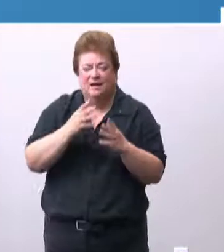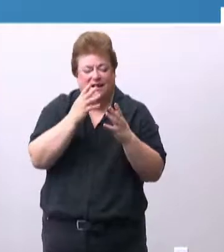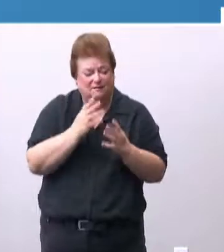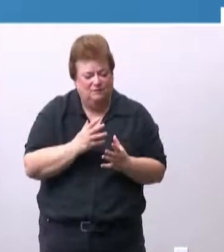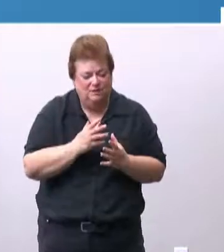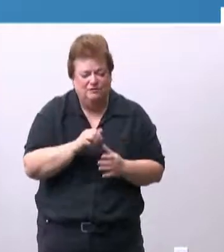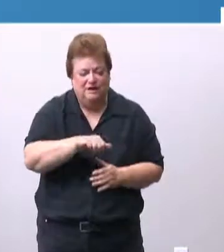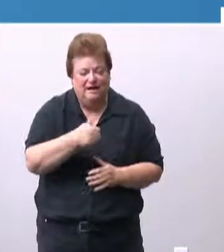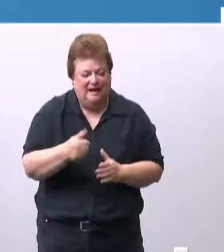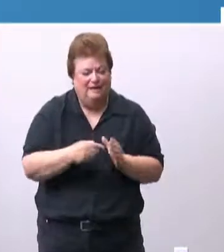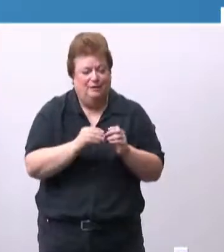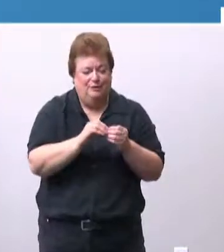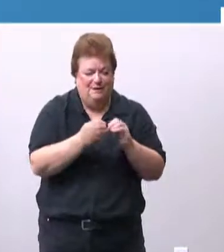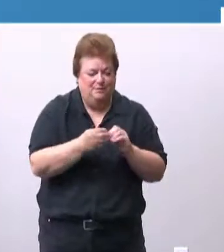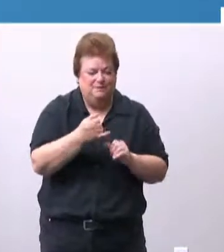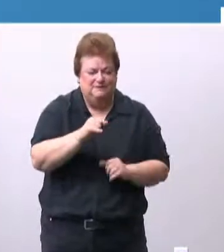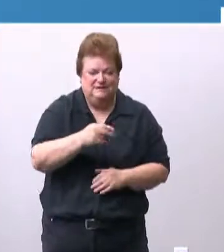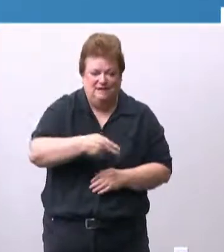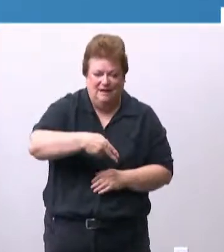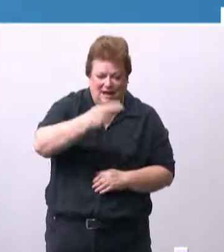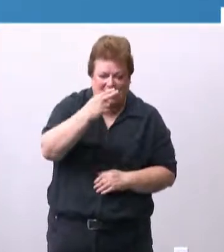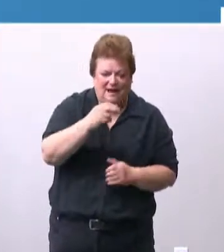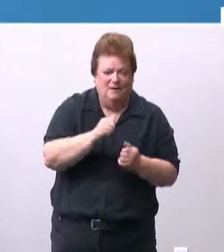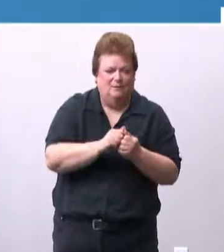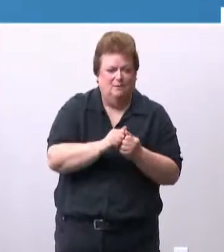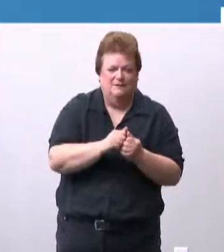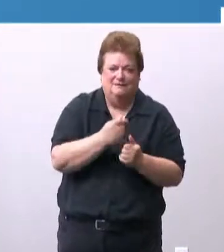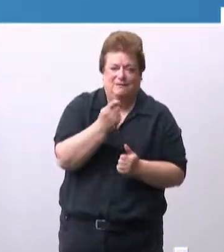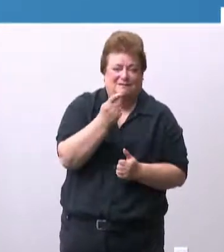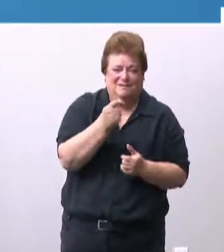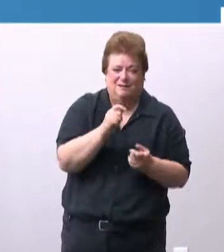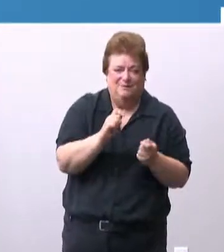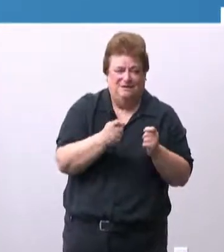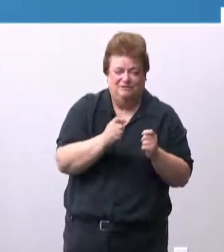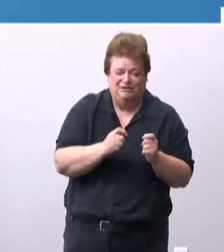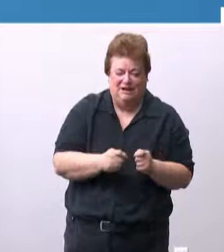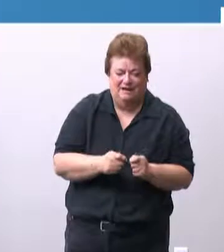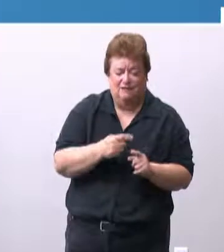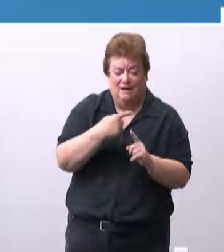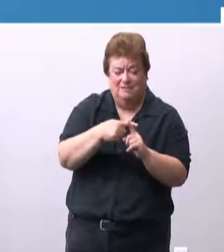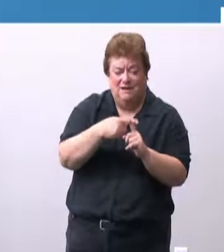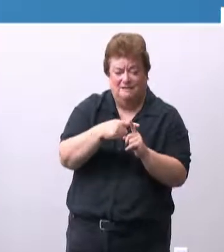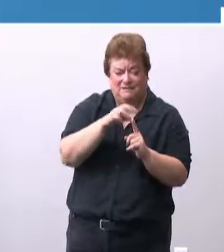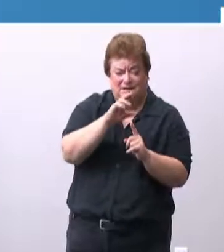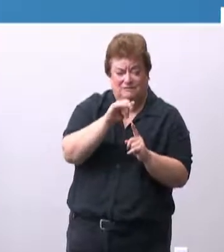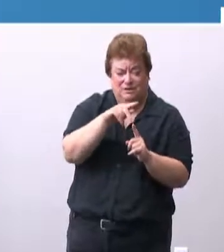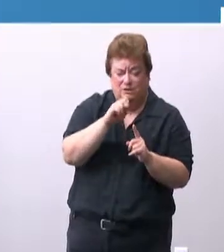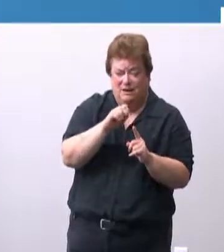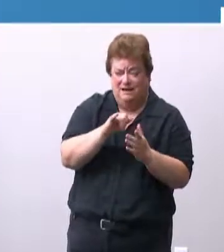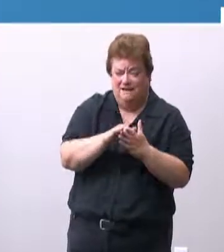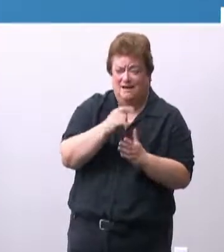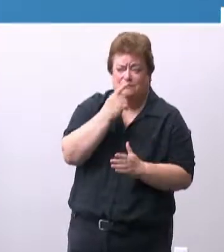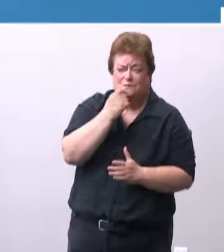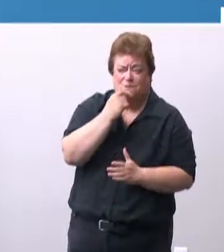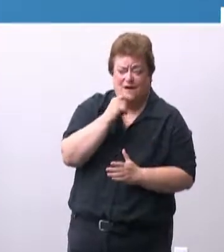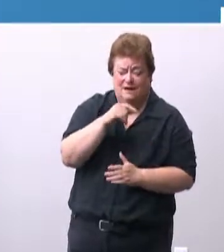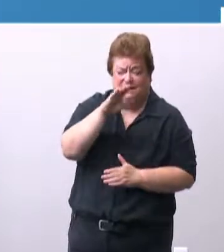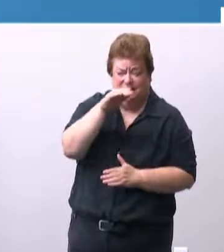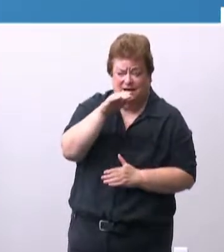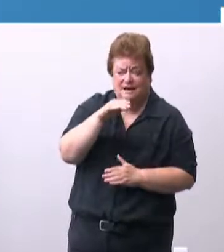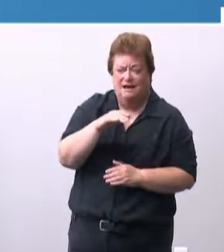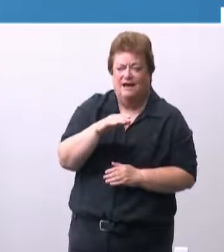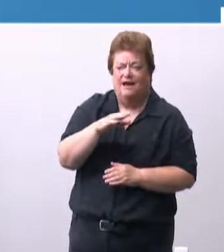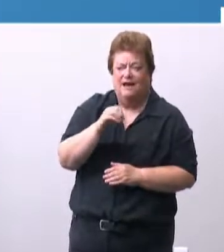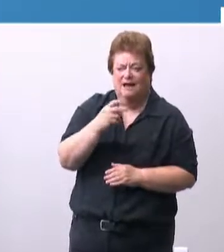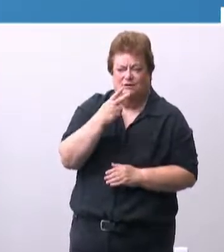have remained at high with little change. Our positivity rates in the red and 2 metrics are